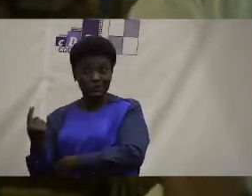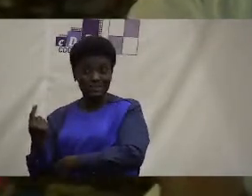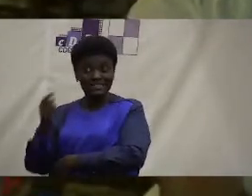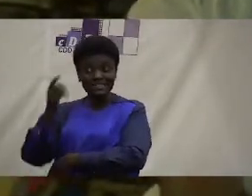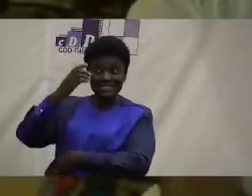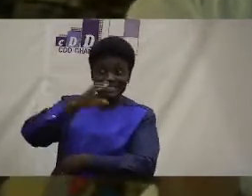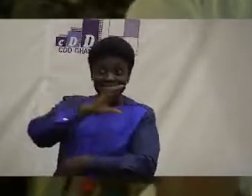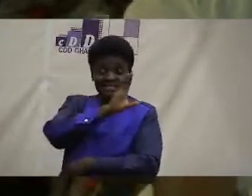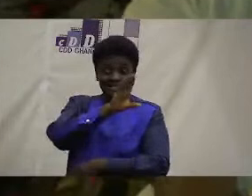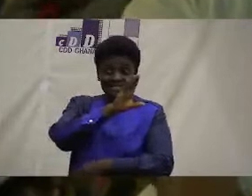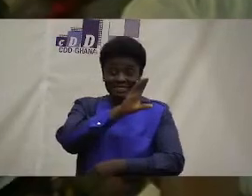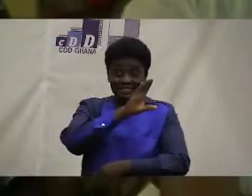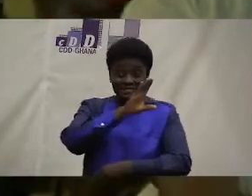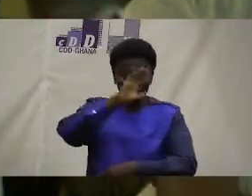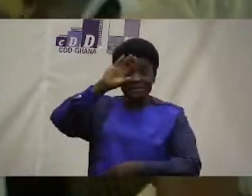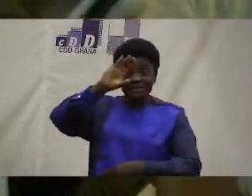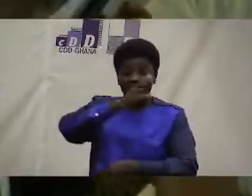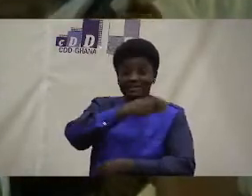must see themselves as